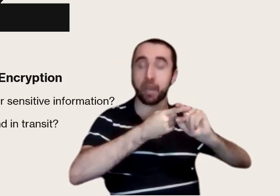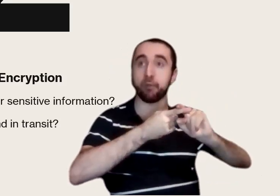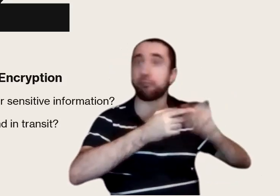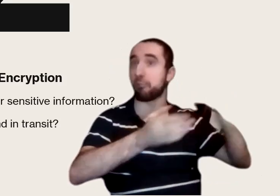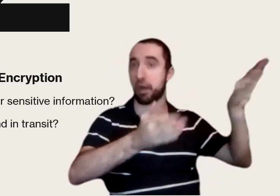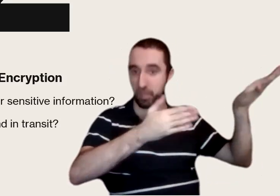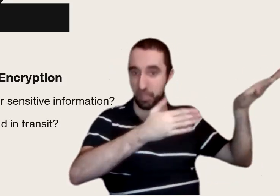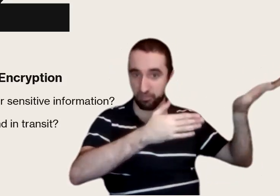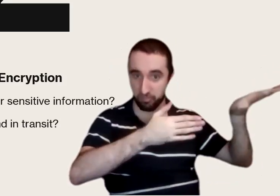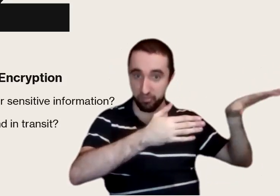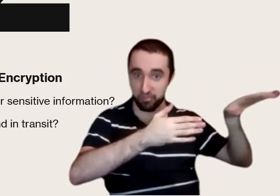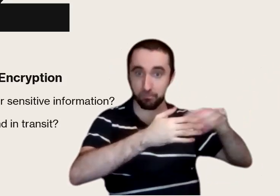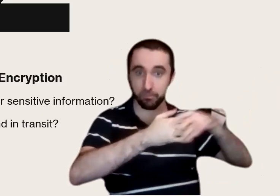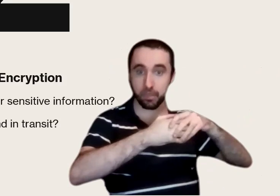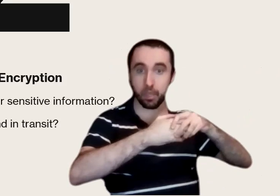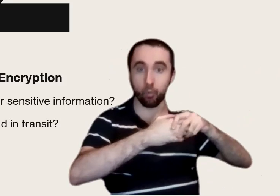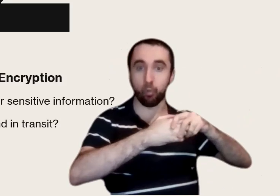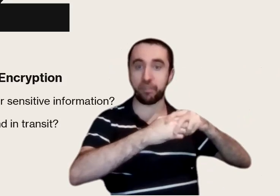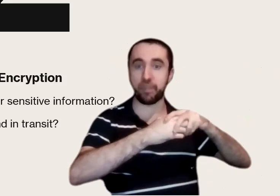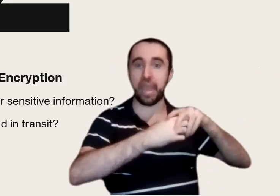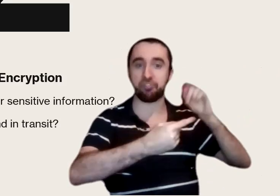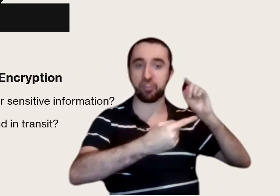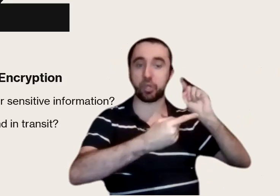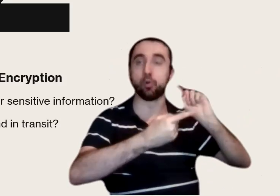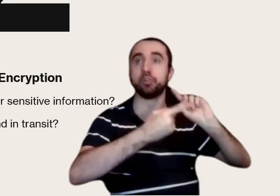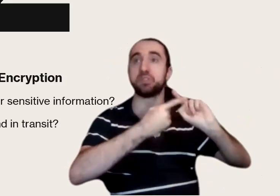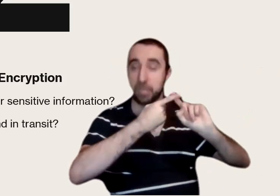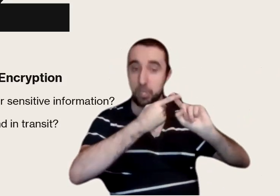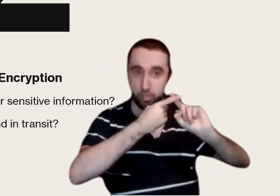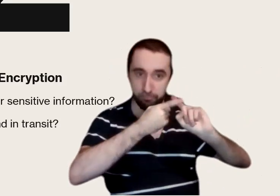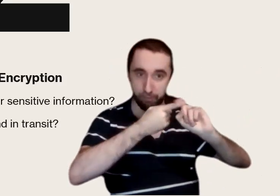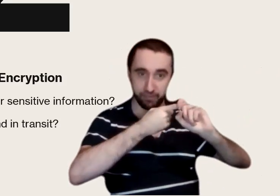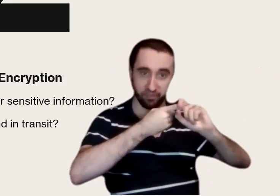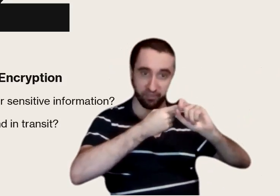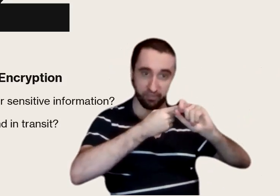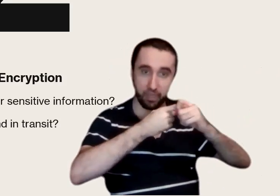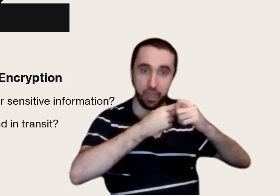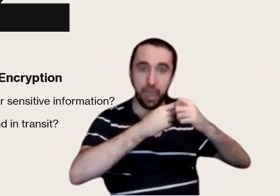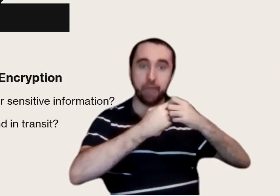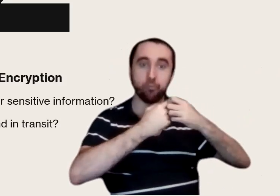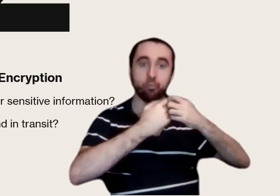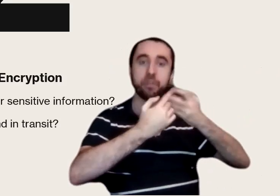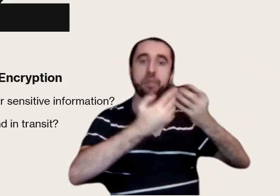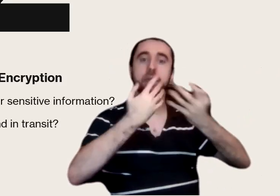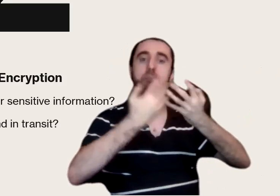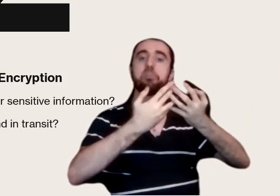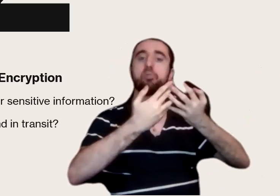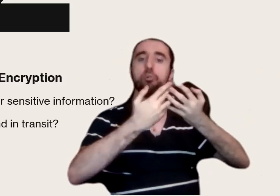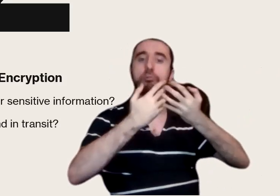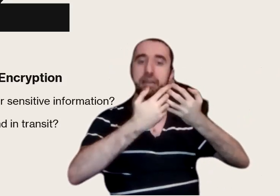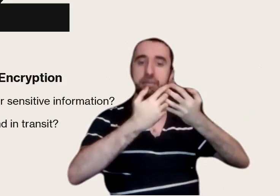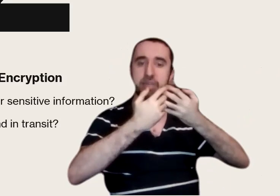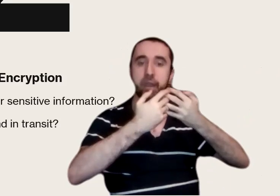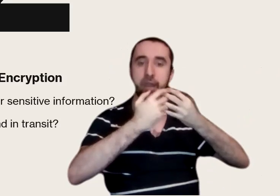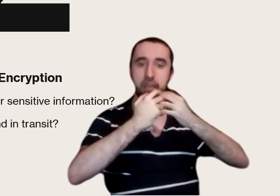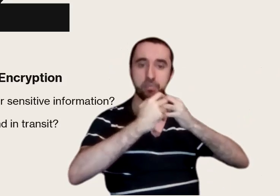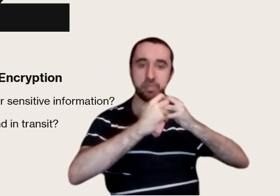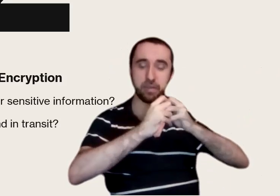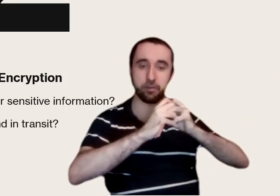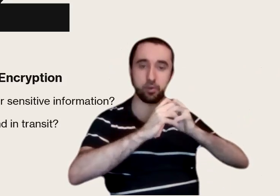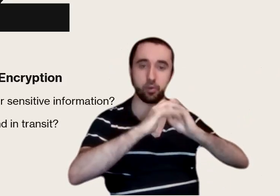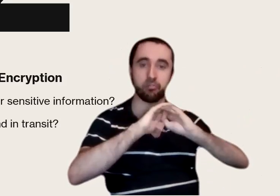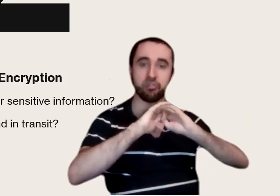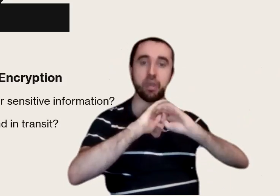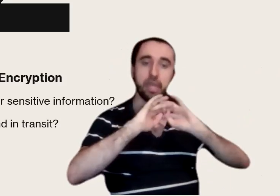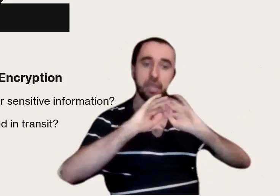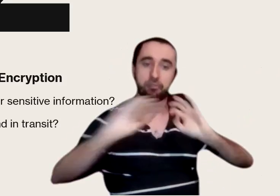the data from other customers, whether they have secure deletion practices, and whether they can prove that data is